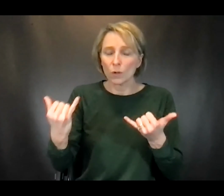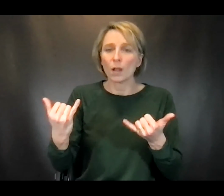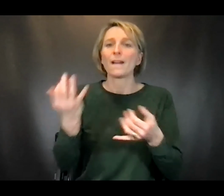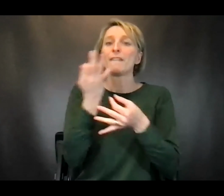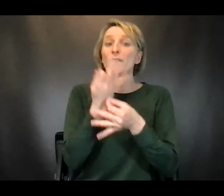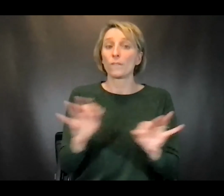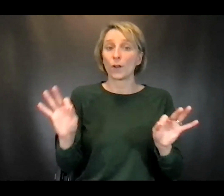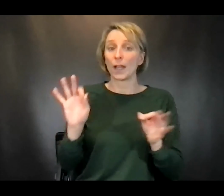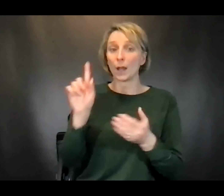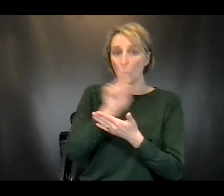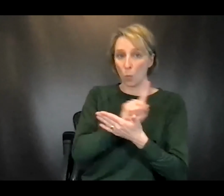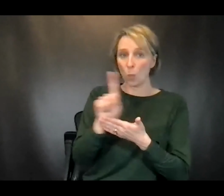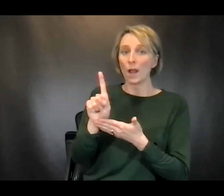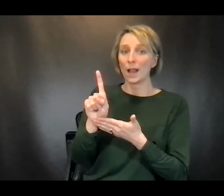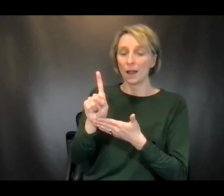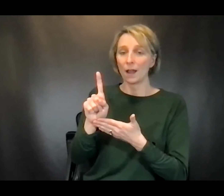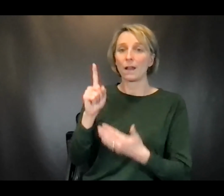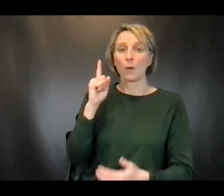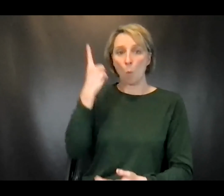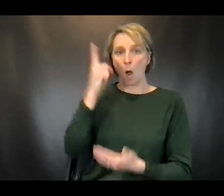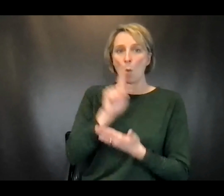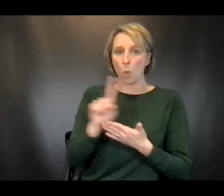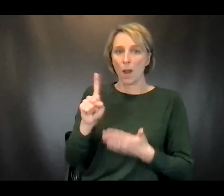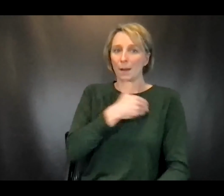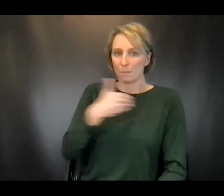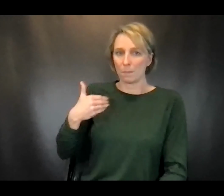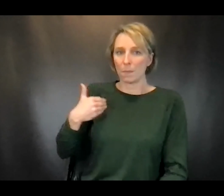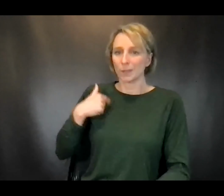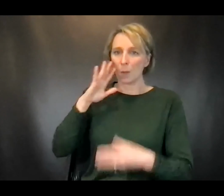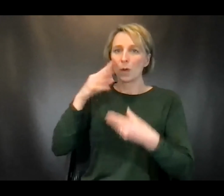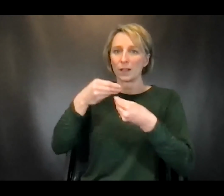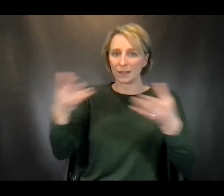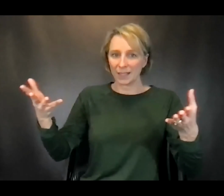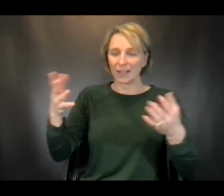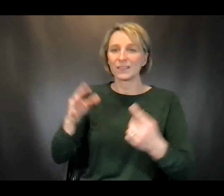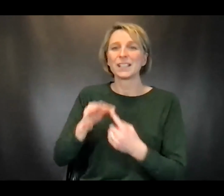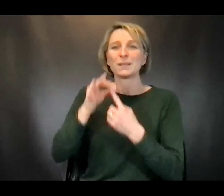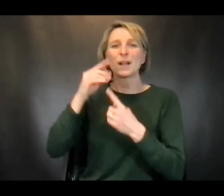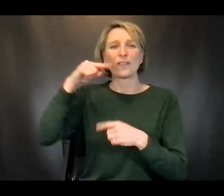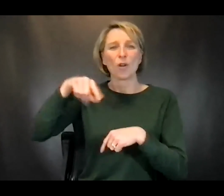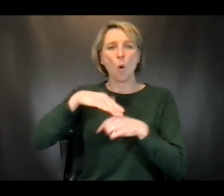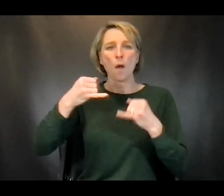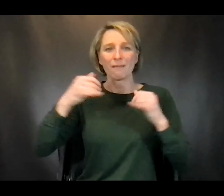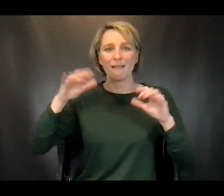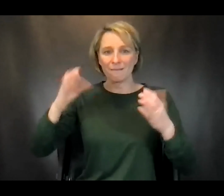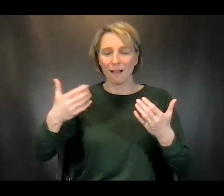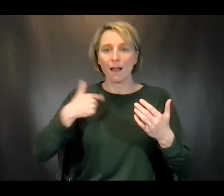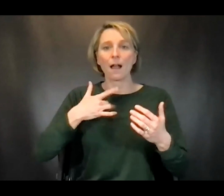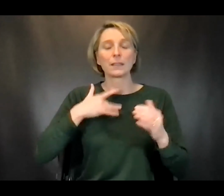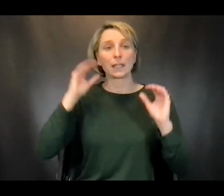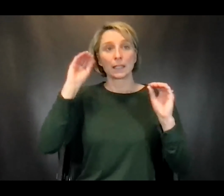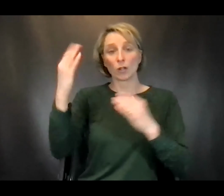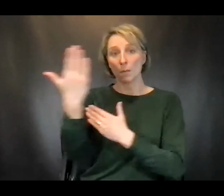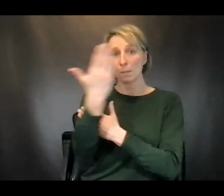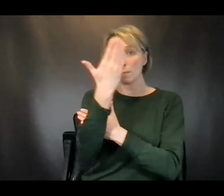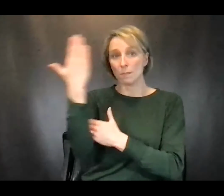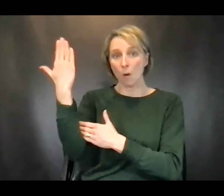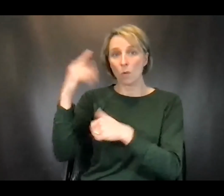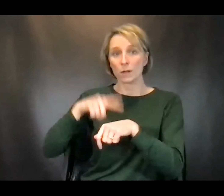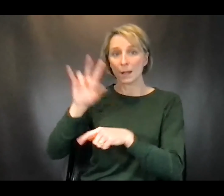week of membership. Okay, so particularly the online classes. So I teach at 7 a.m.